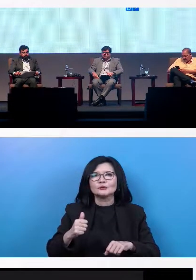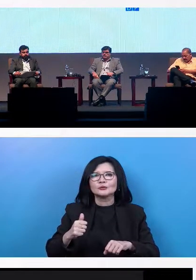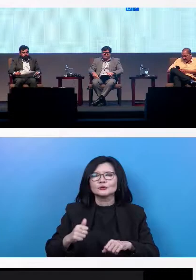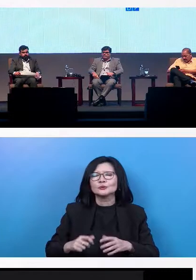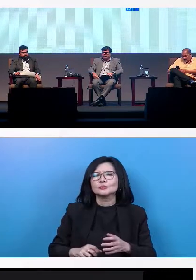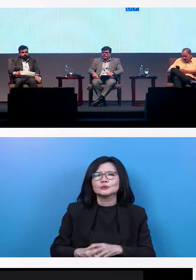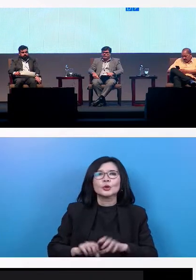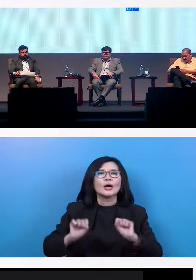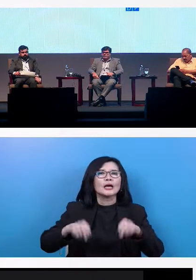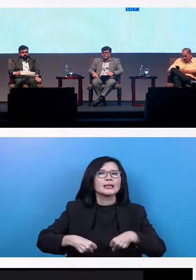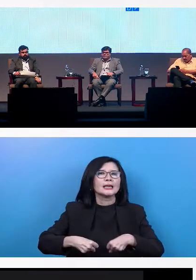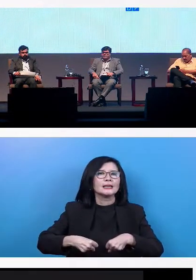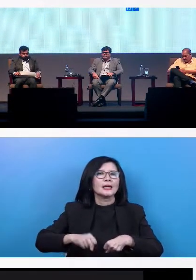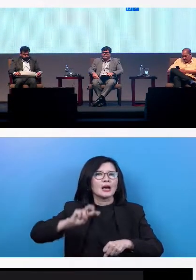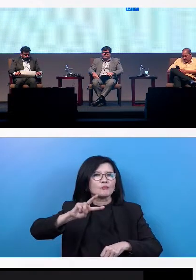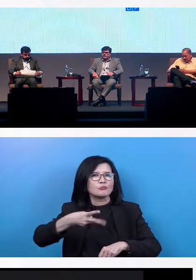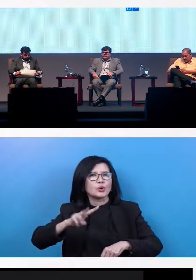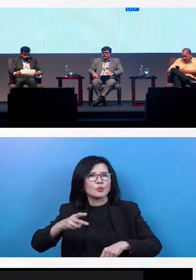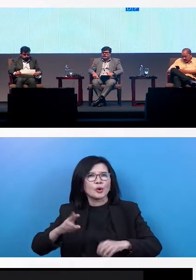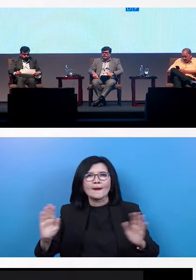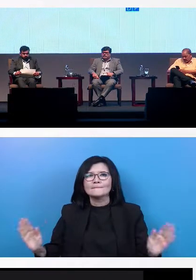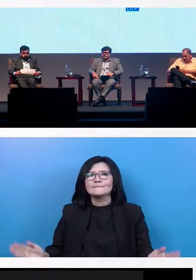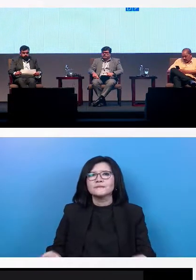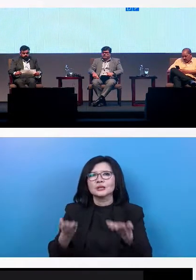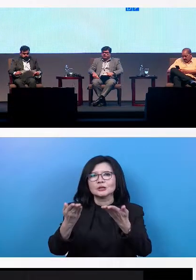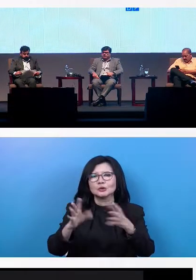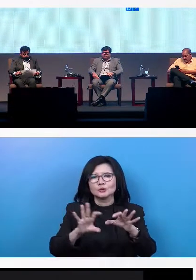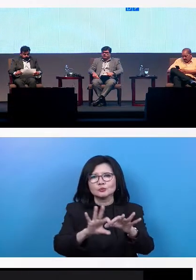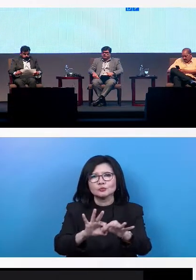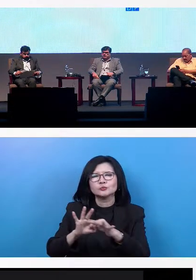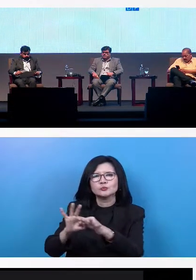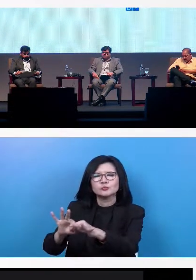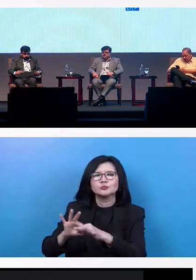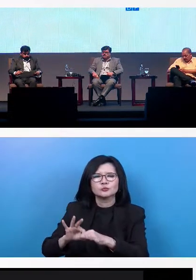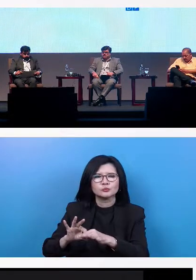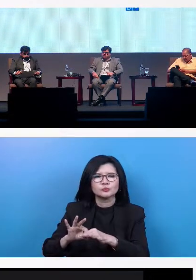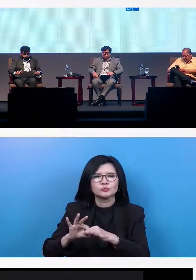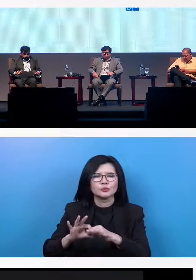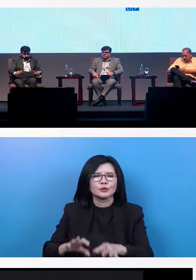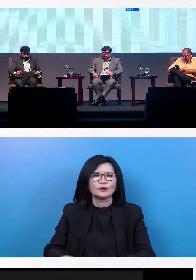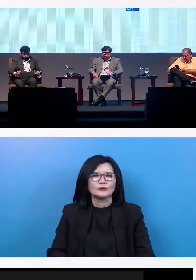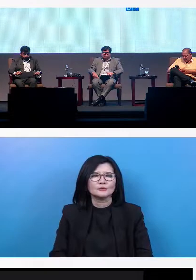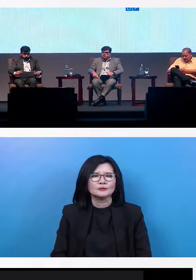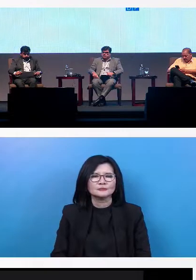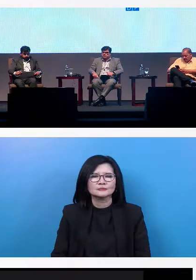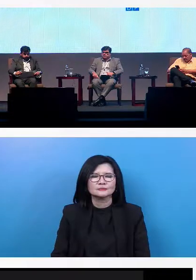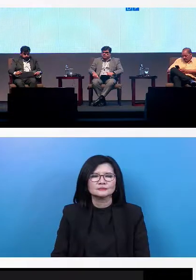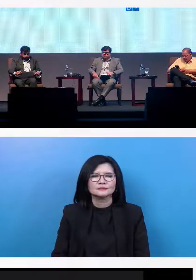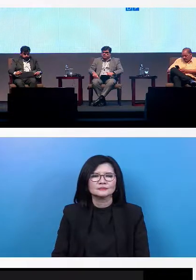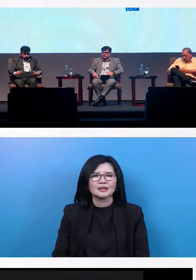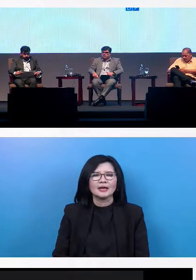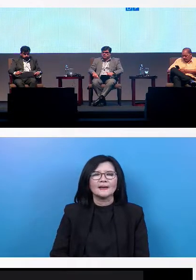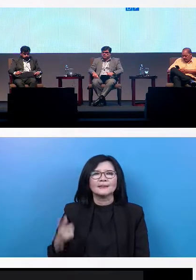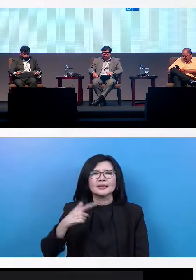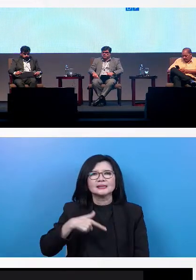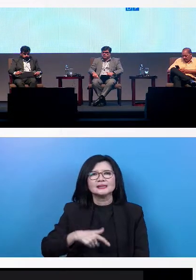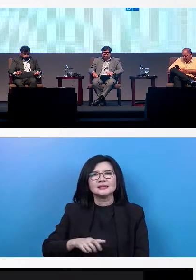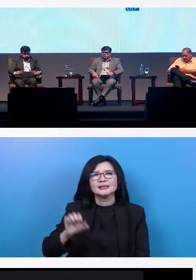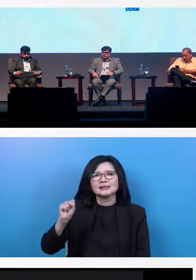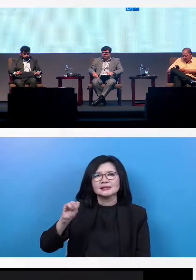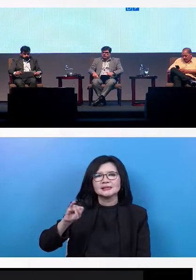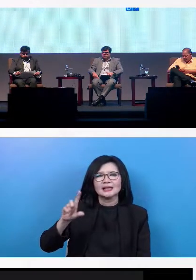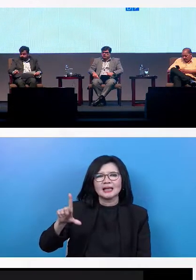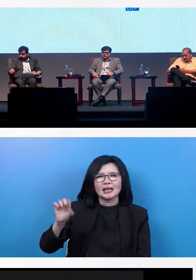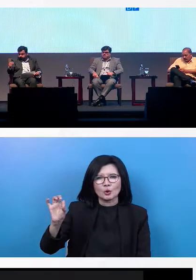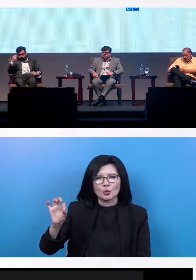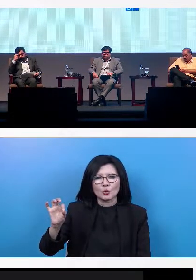in partnership rather than in silos, then we will see that change happening much quicker. But it isn't easy, as you know,